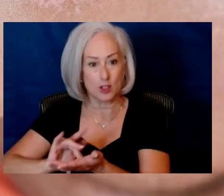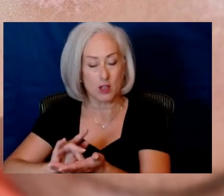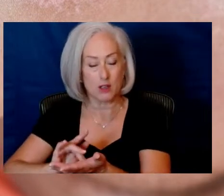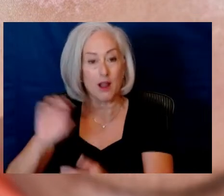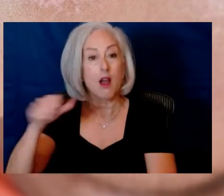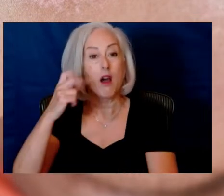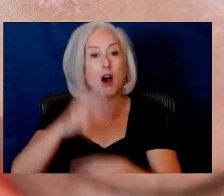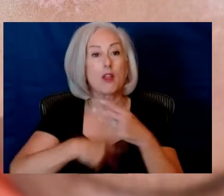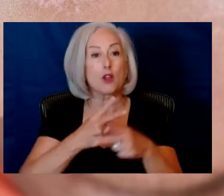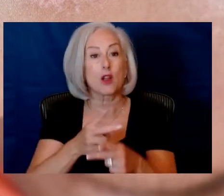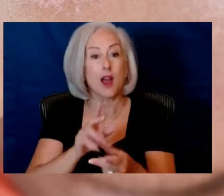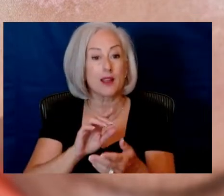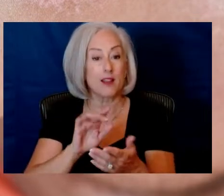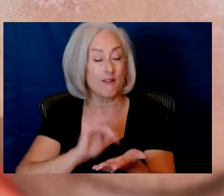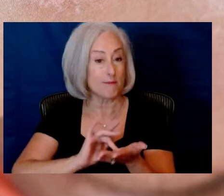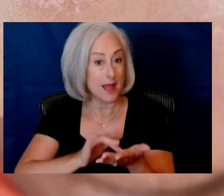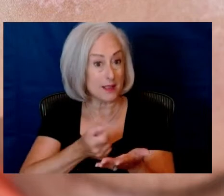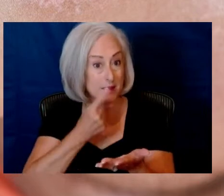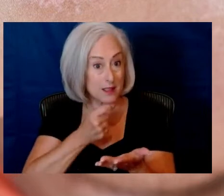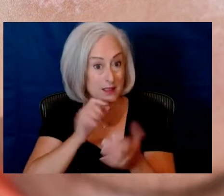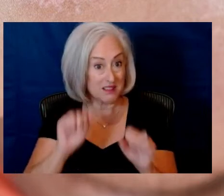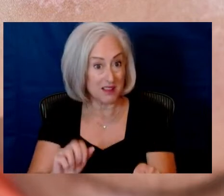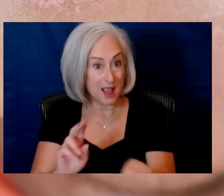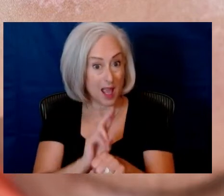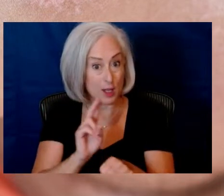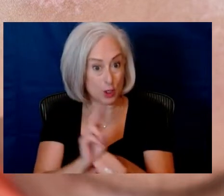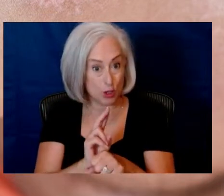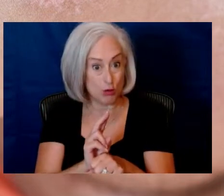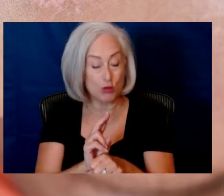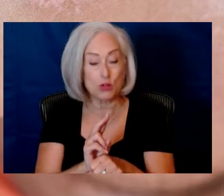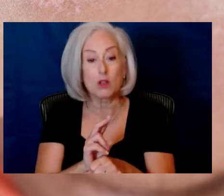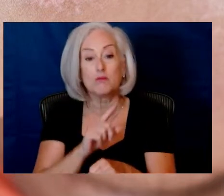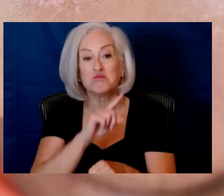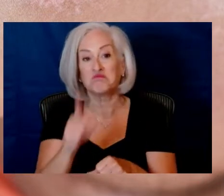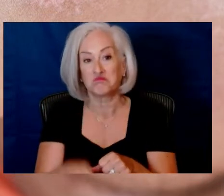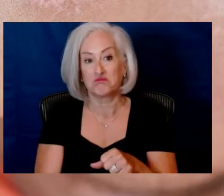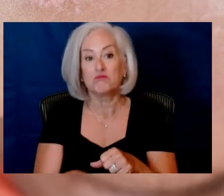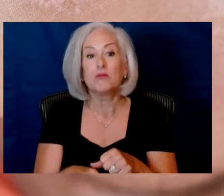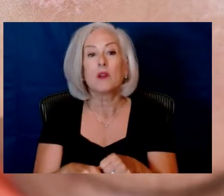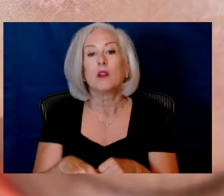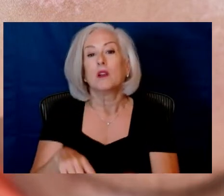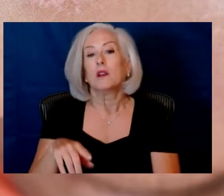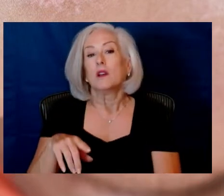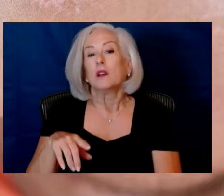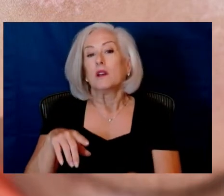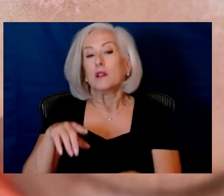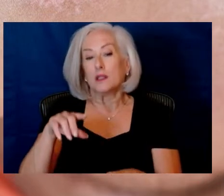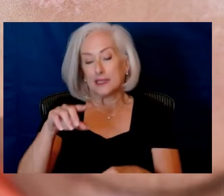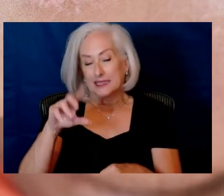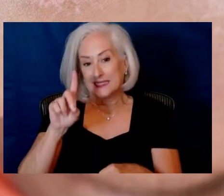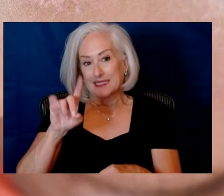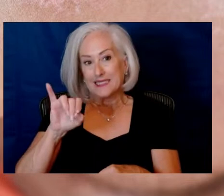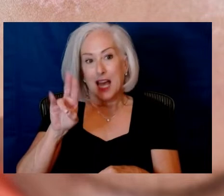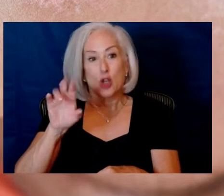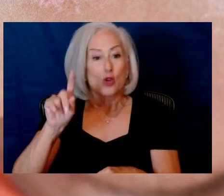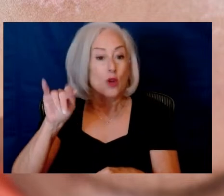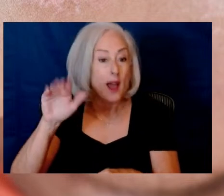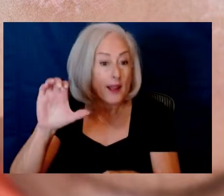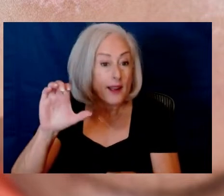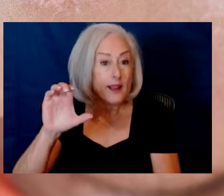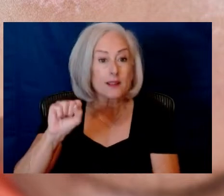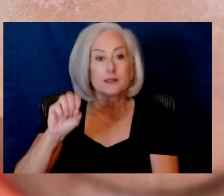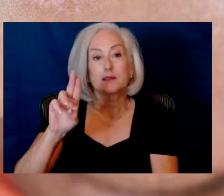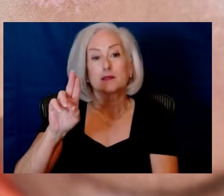people are on these quite a bit. Thiazide diuretics, sulfonamides, fluoroquinolones, NSAIDs